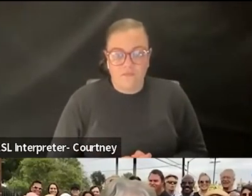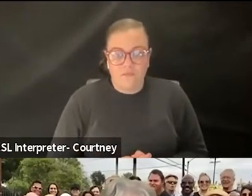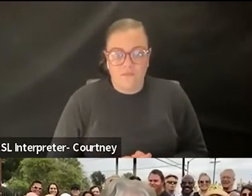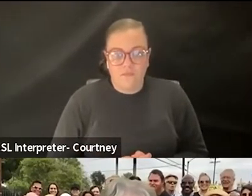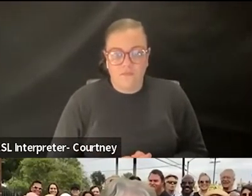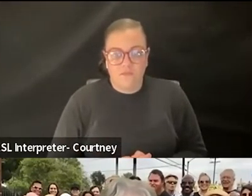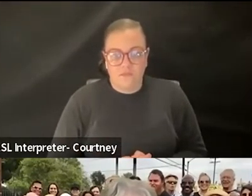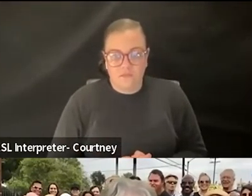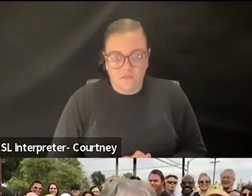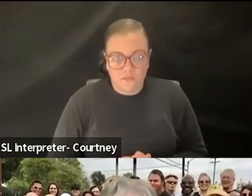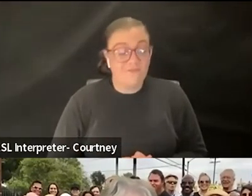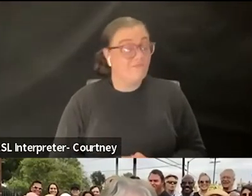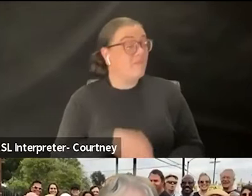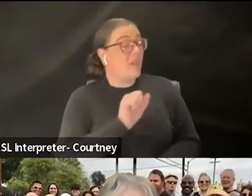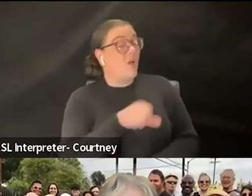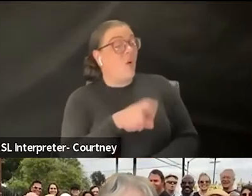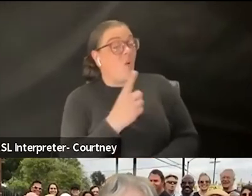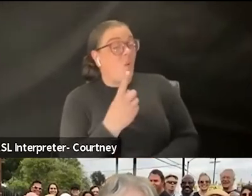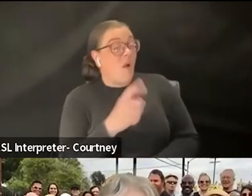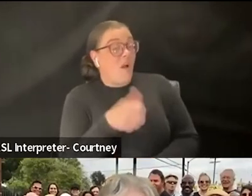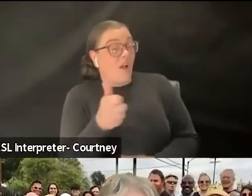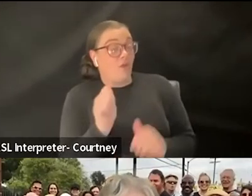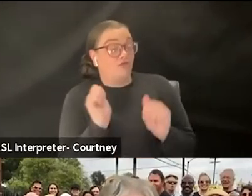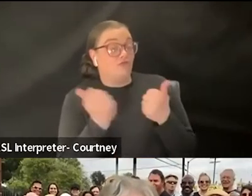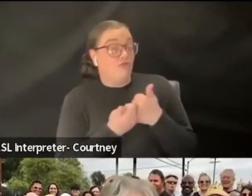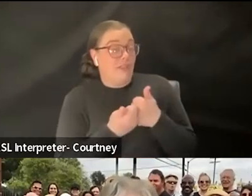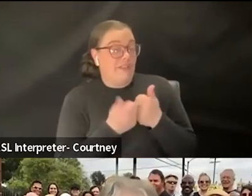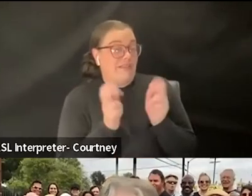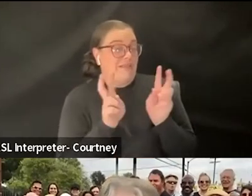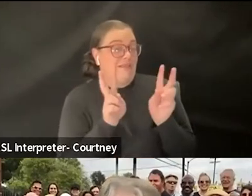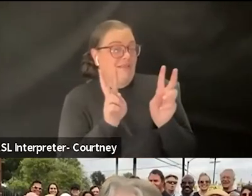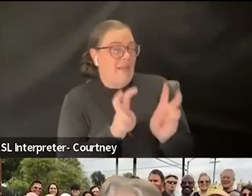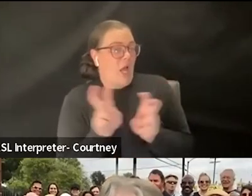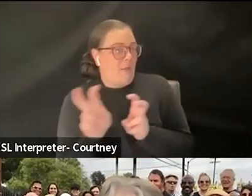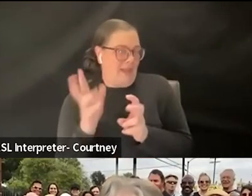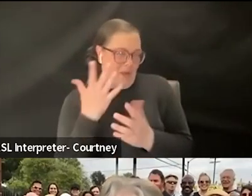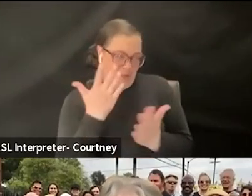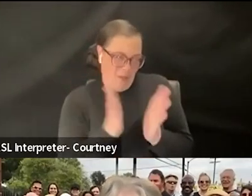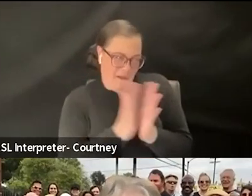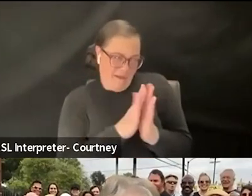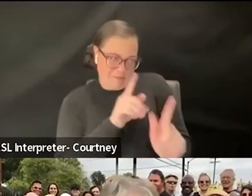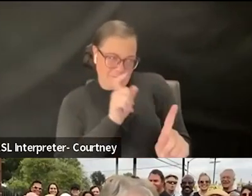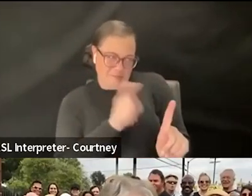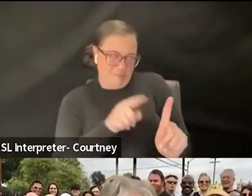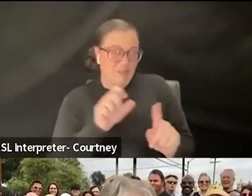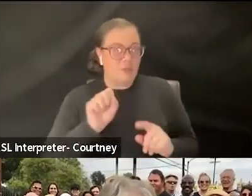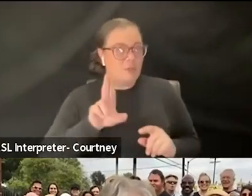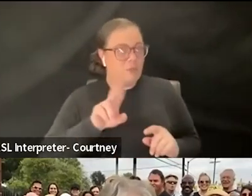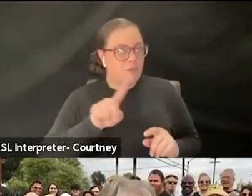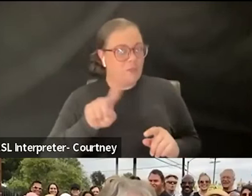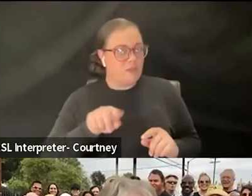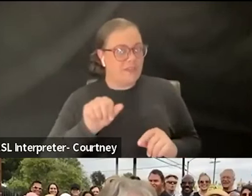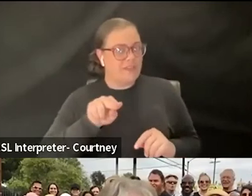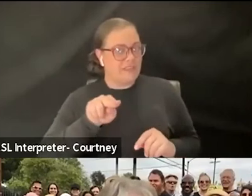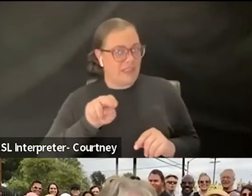with you about, and then we'll get some thoughts from everyone on some words of wisdom.